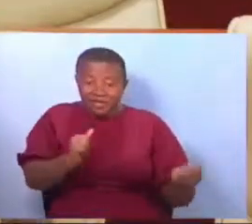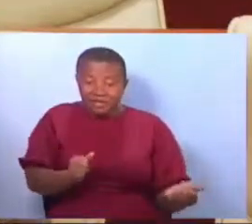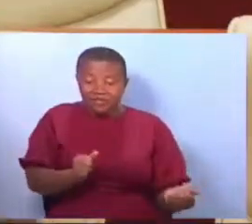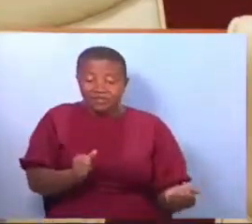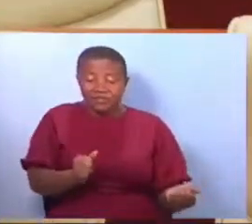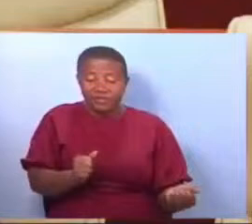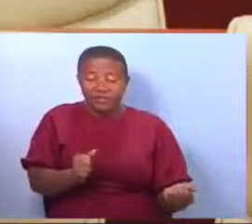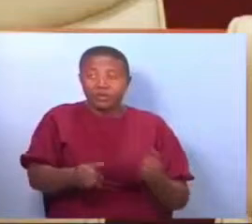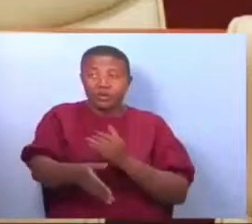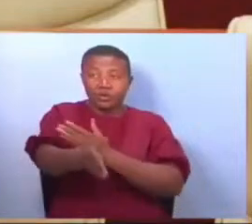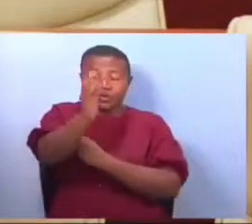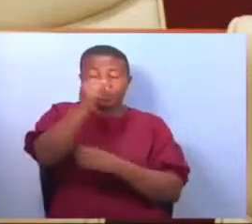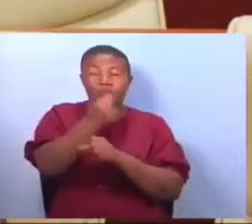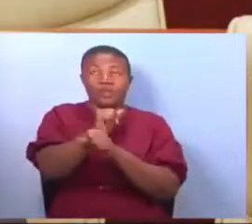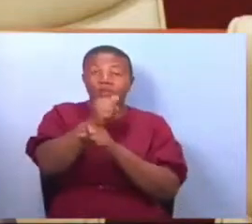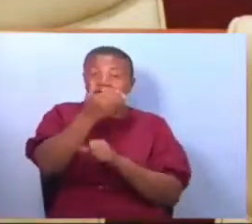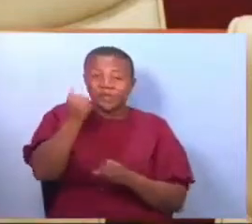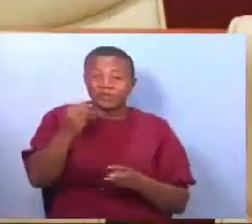Mr. Speaker,